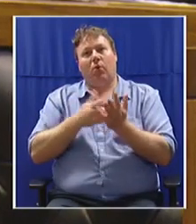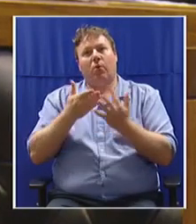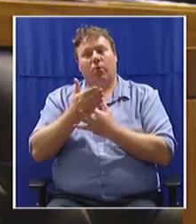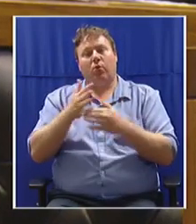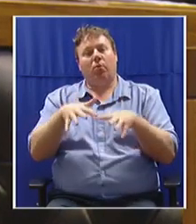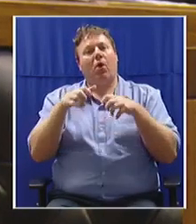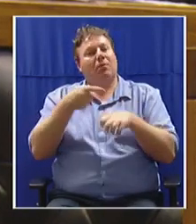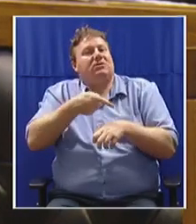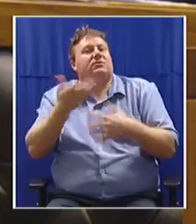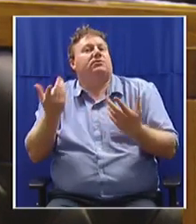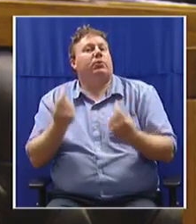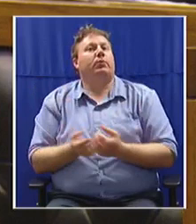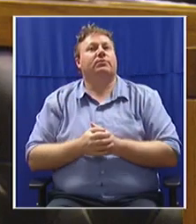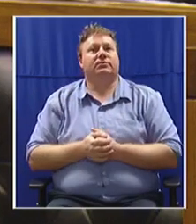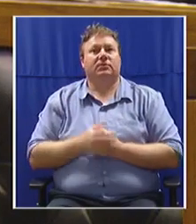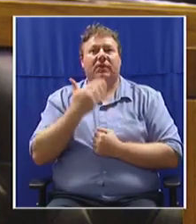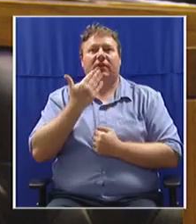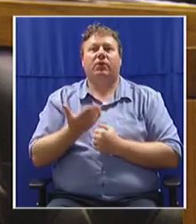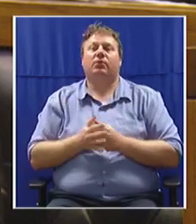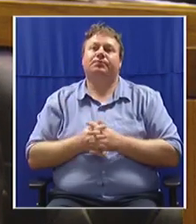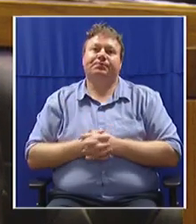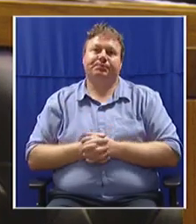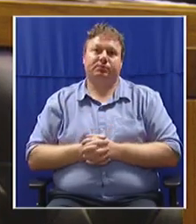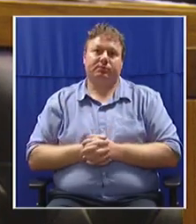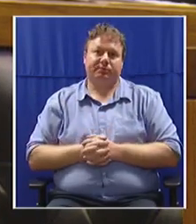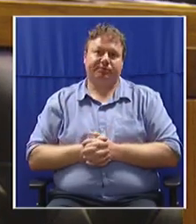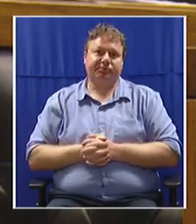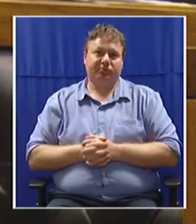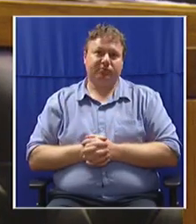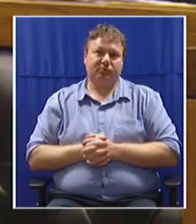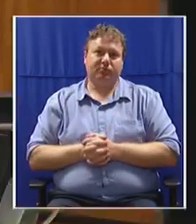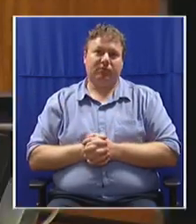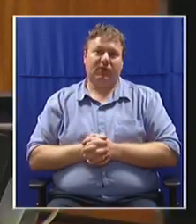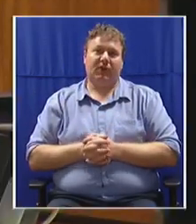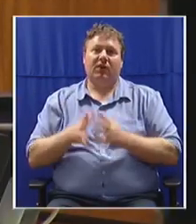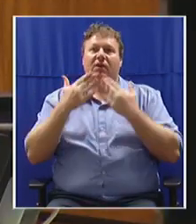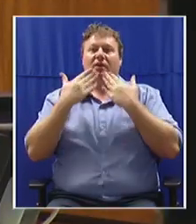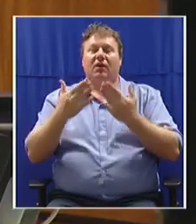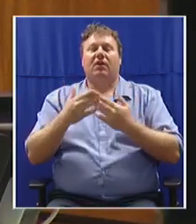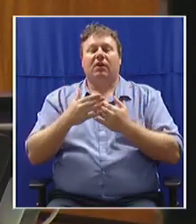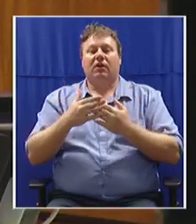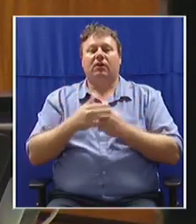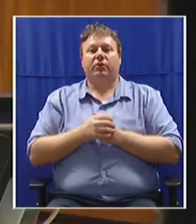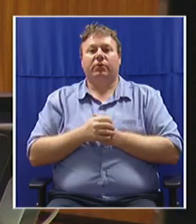Parliament. Thank you very much. Thank you, sir. The Honorable